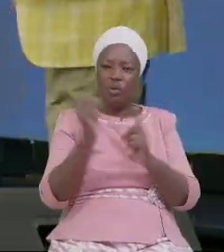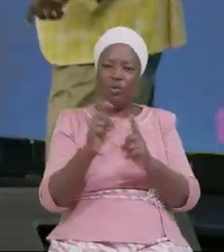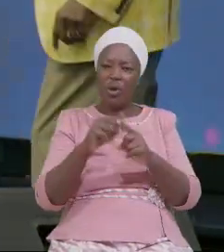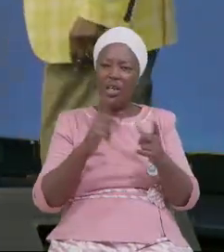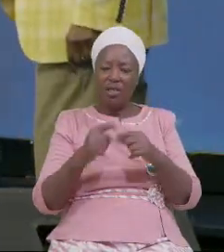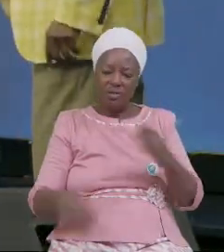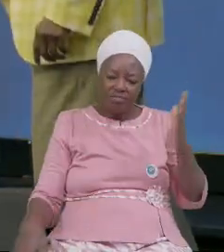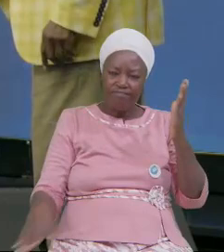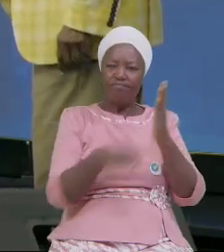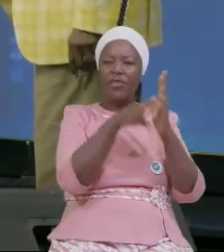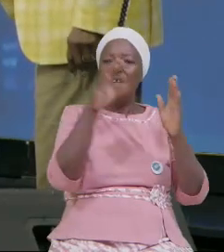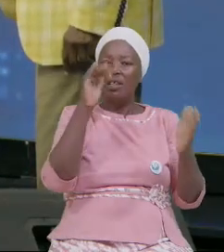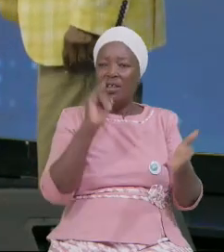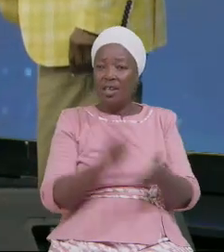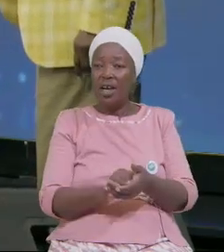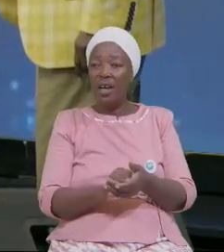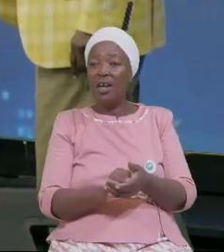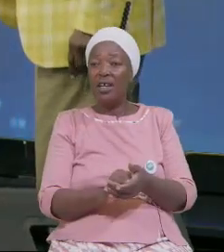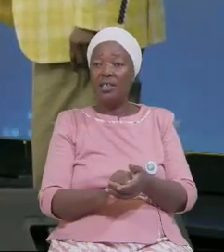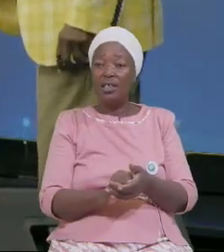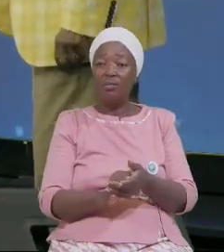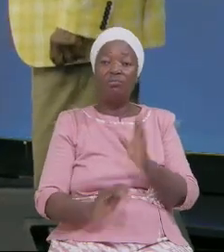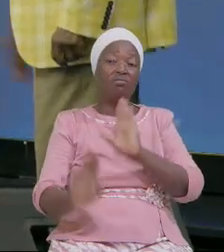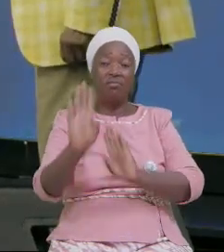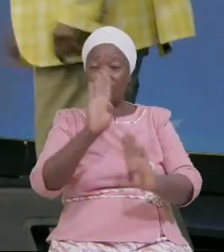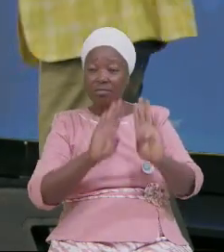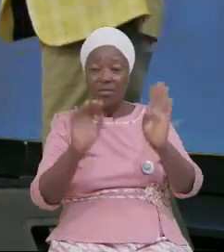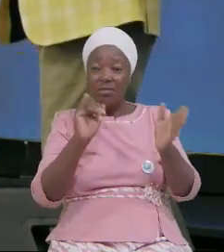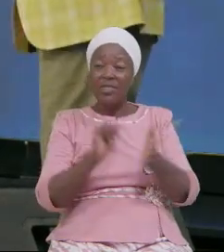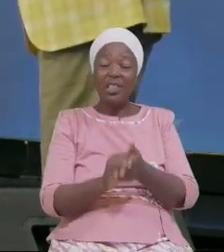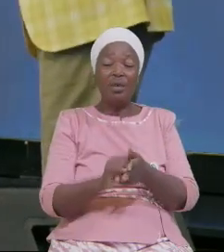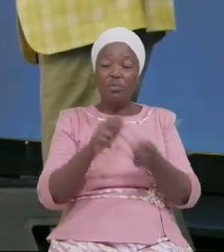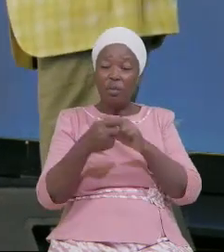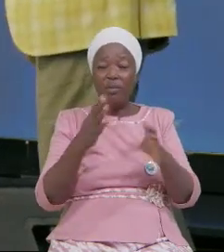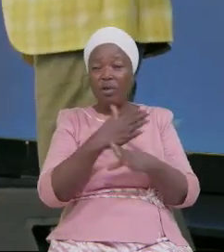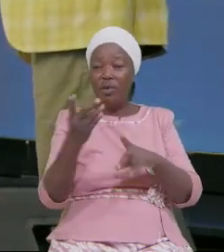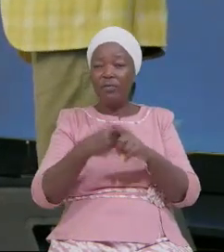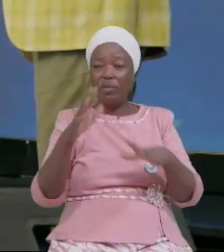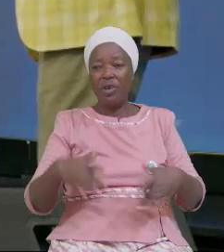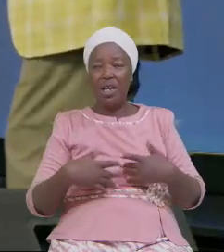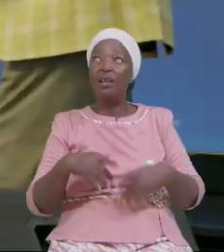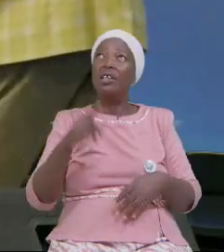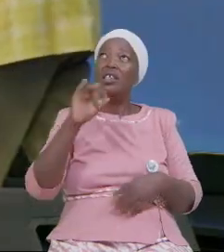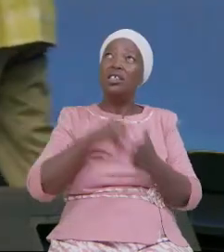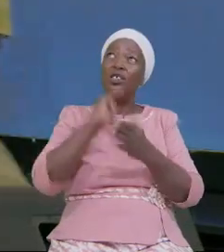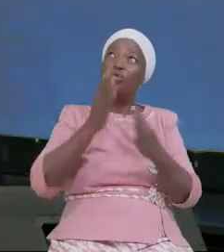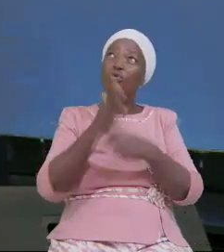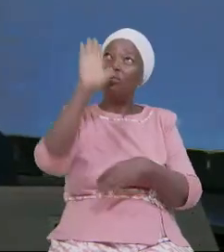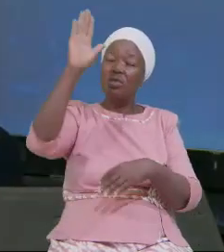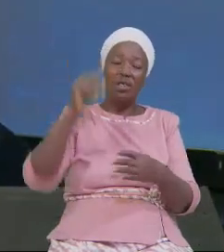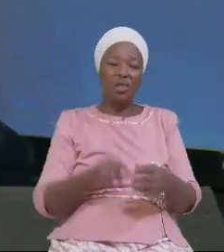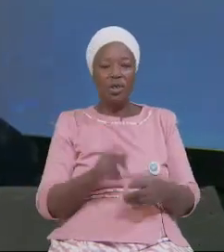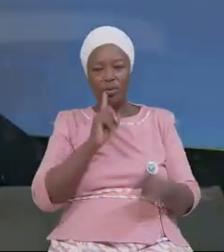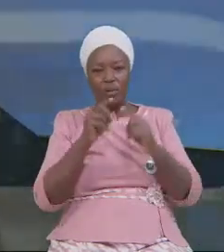drive that infirmity, drive it away from your life, is through the spoken word. And the legion